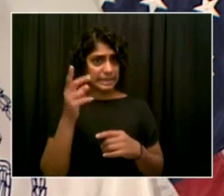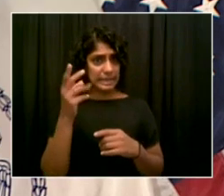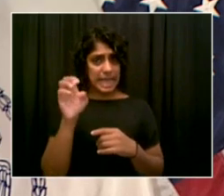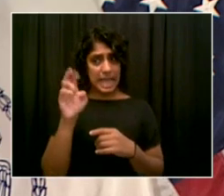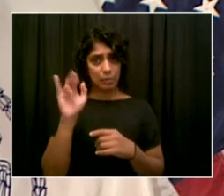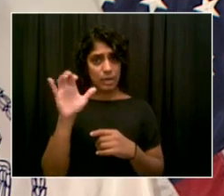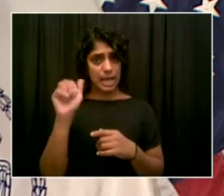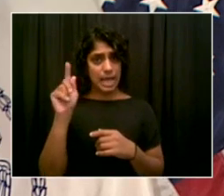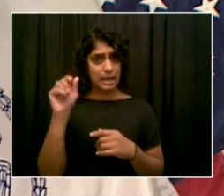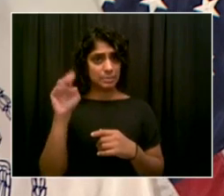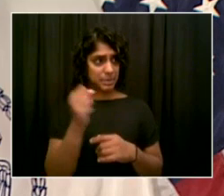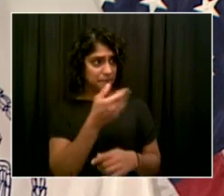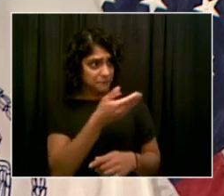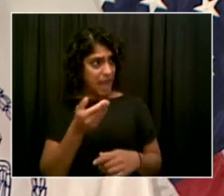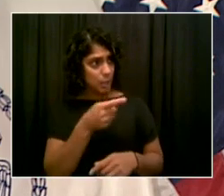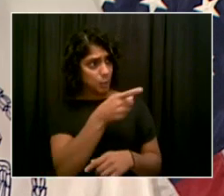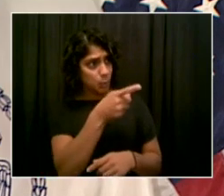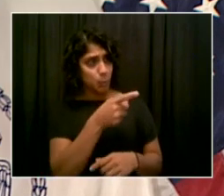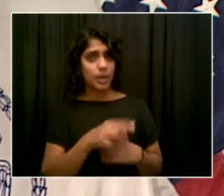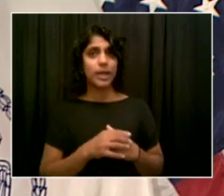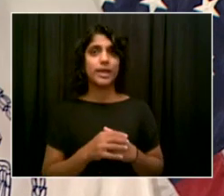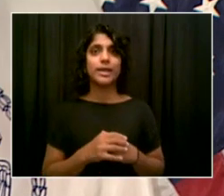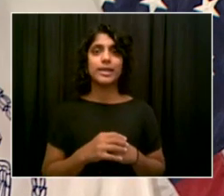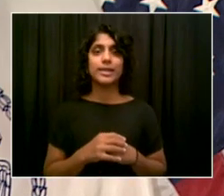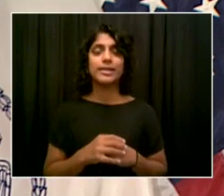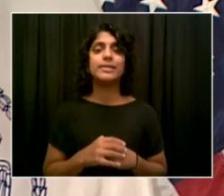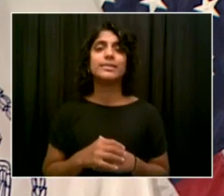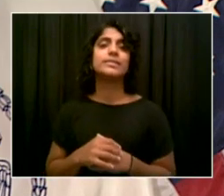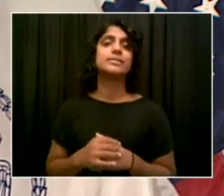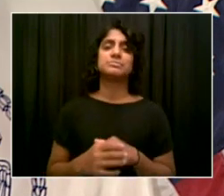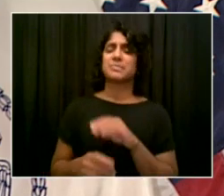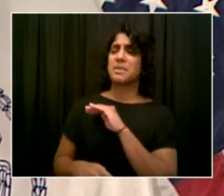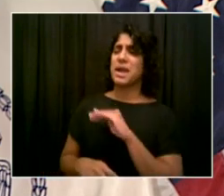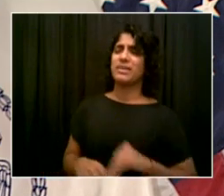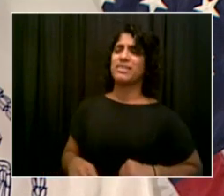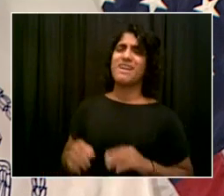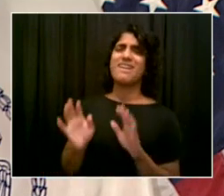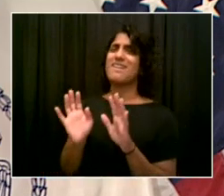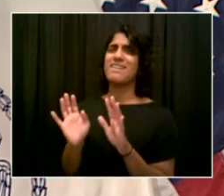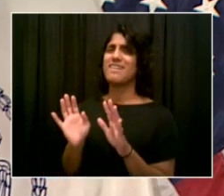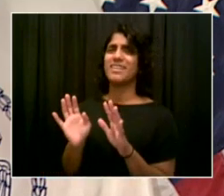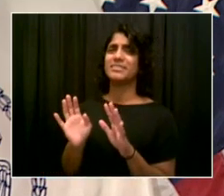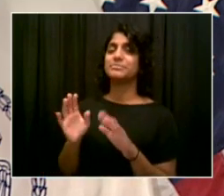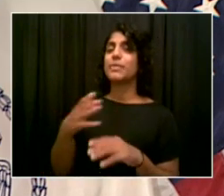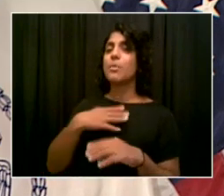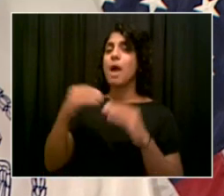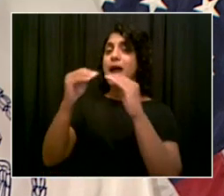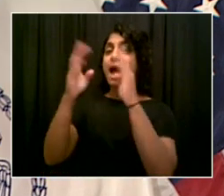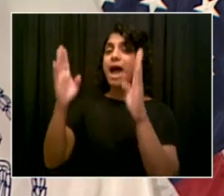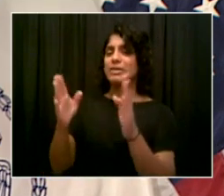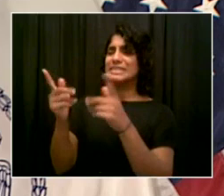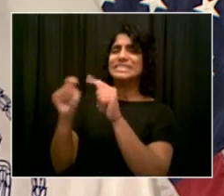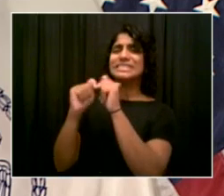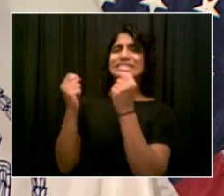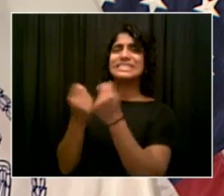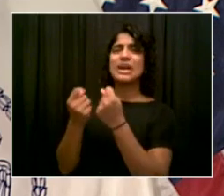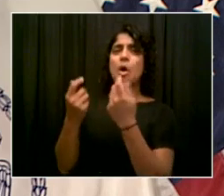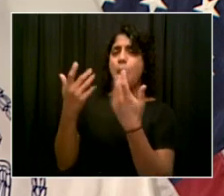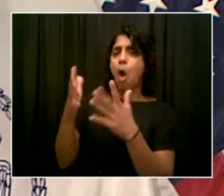that Eric brings a particular perspective from 20-plus years as a police